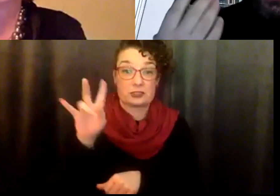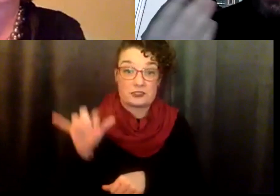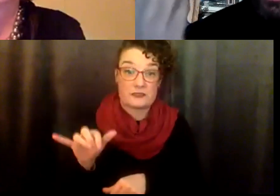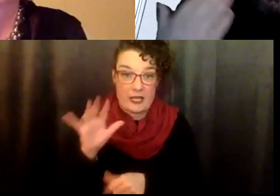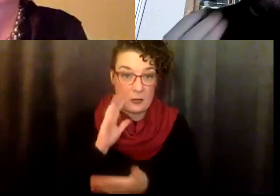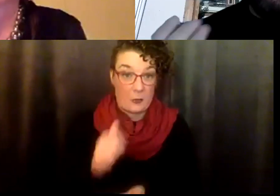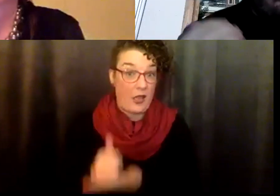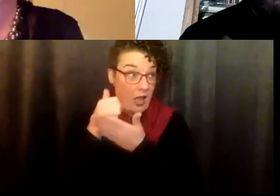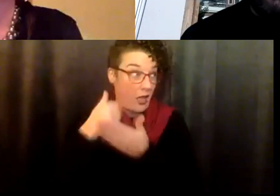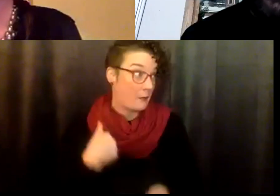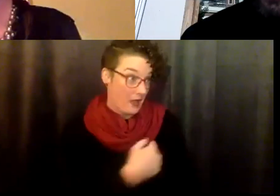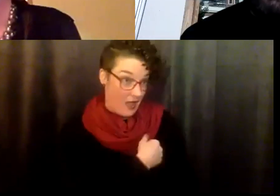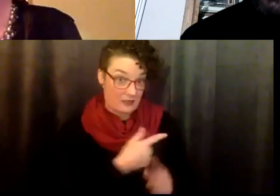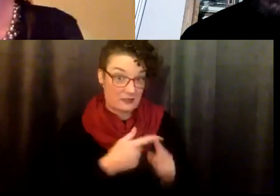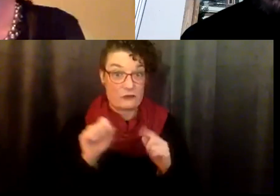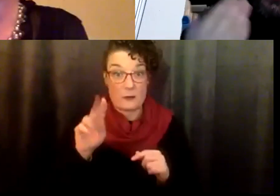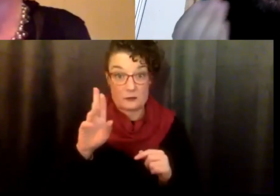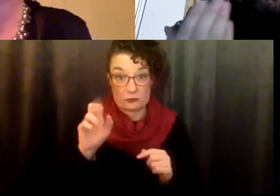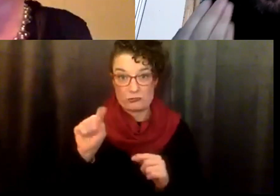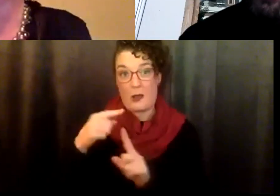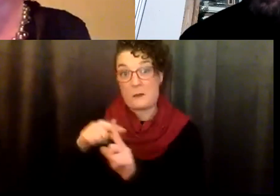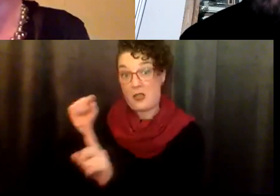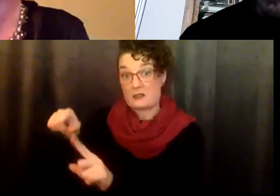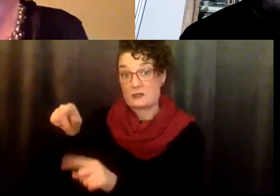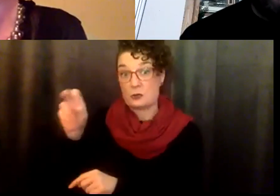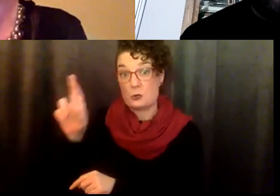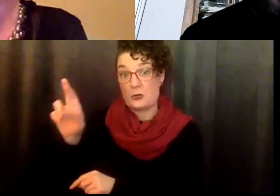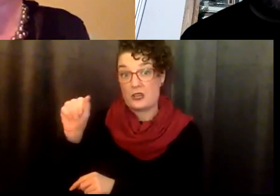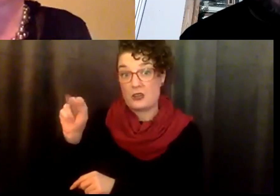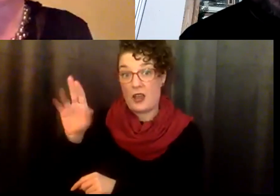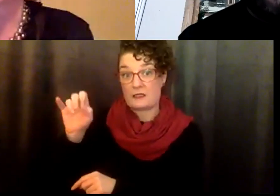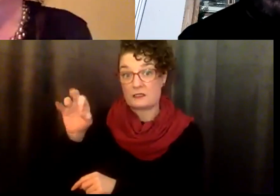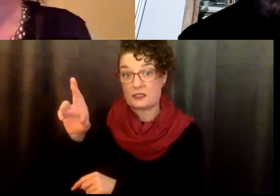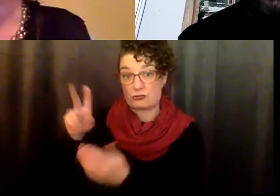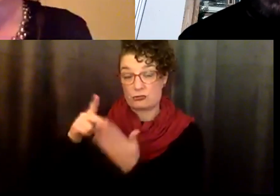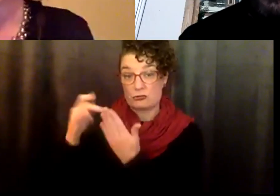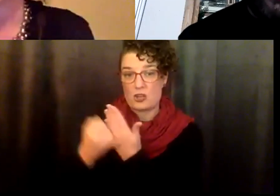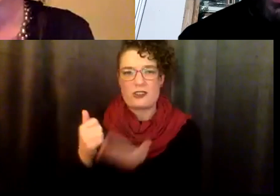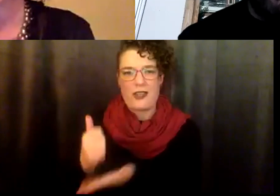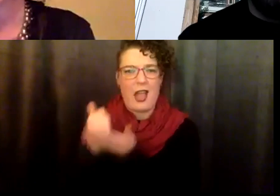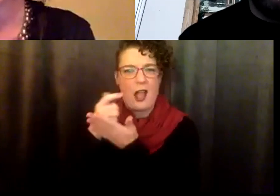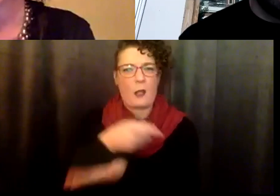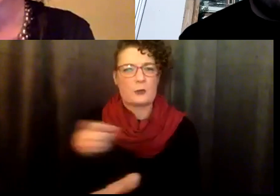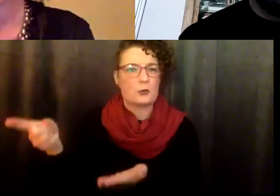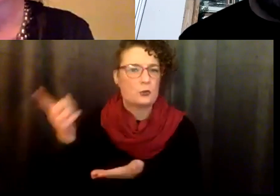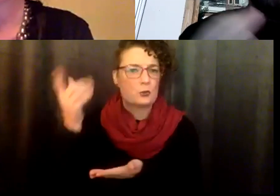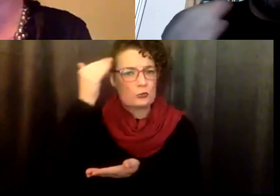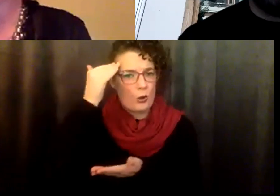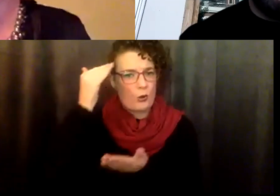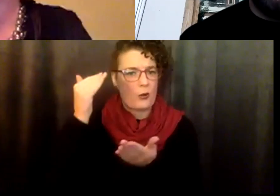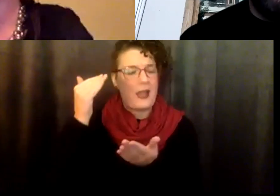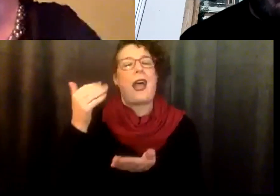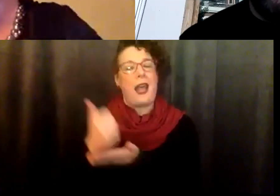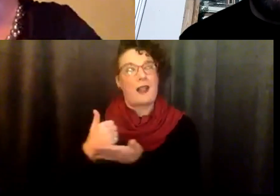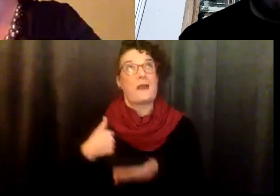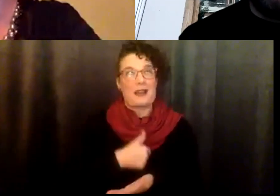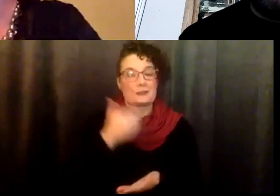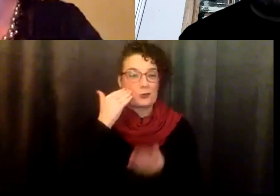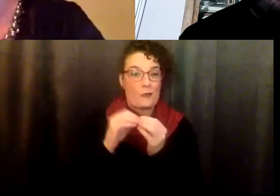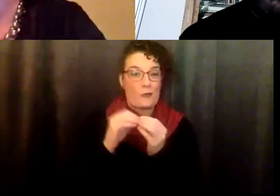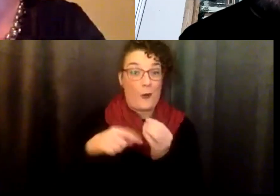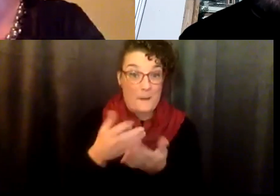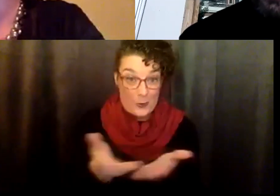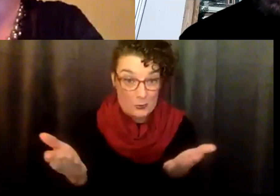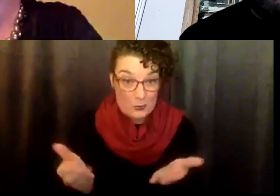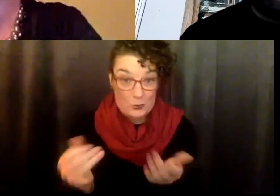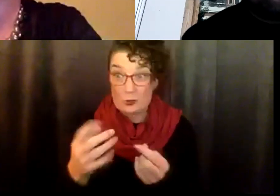us at Strut and the Queer Ancestors Project get to know you better. So if you are coming to our events and enjoying our events, we'd love for you to fill out the survey. We're